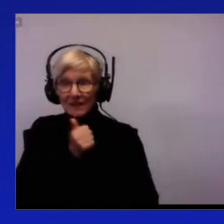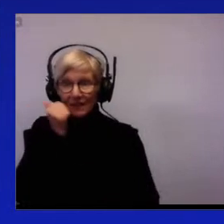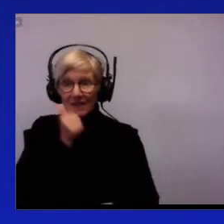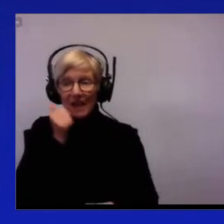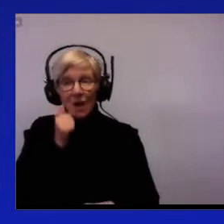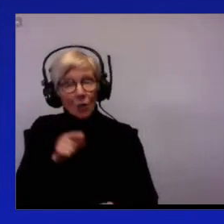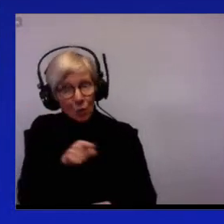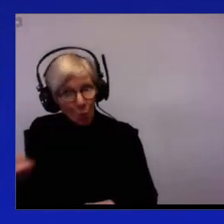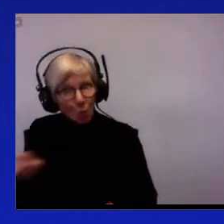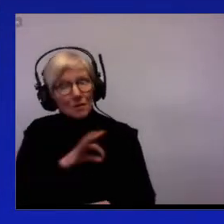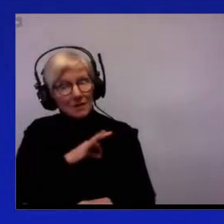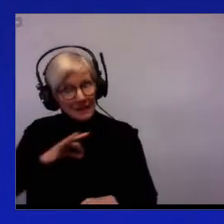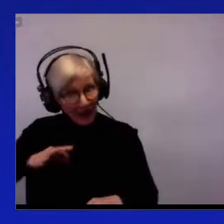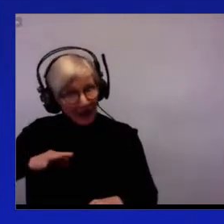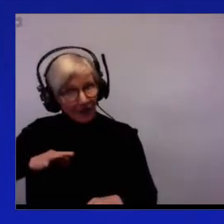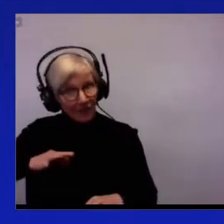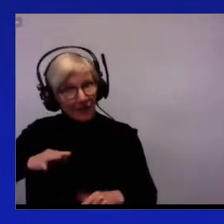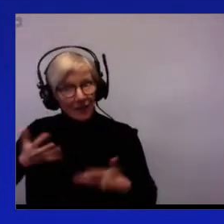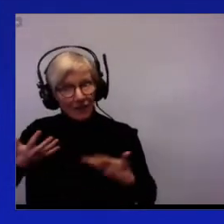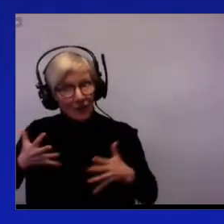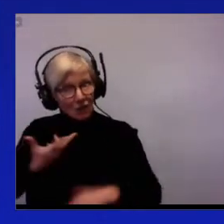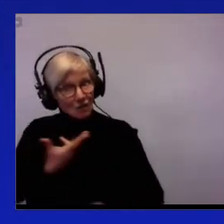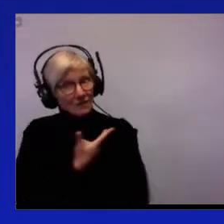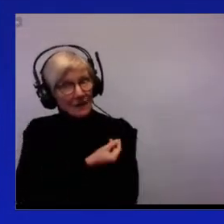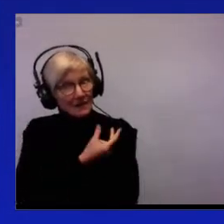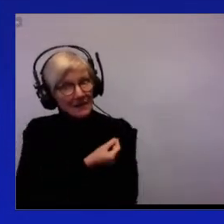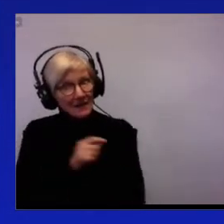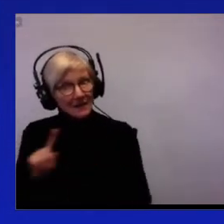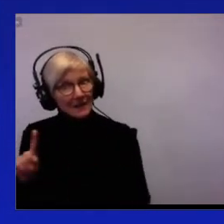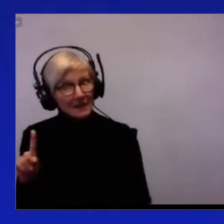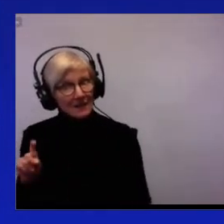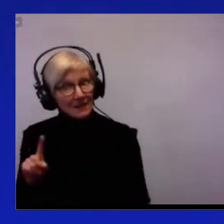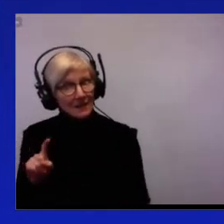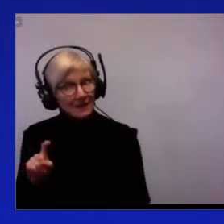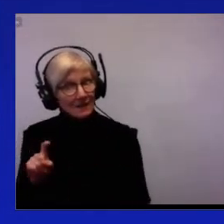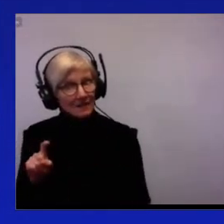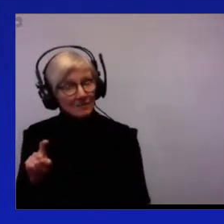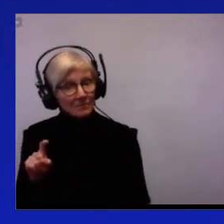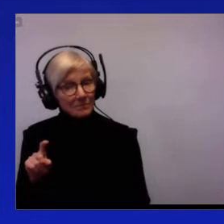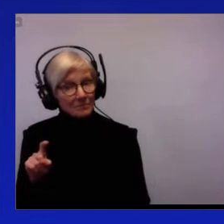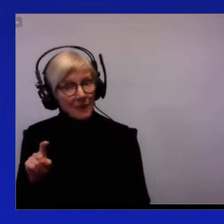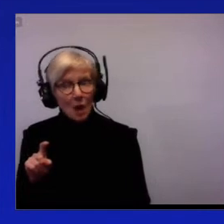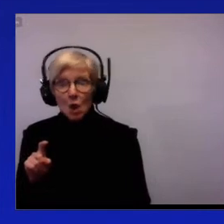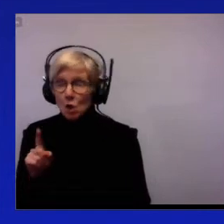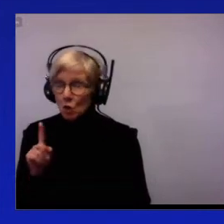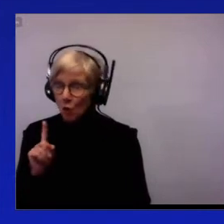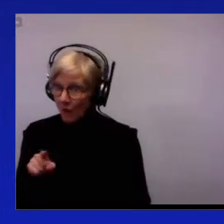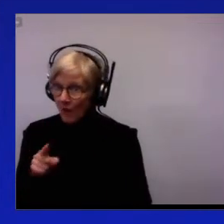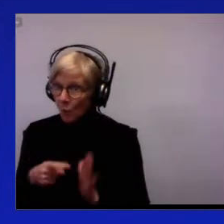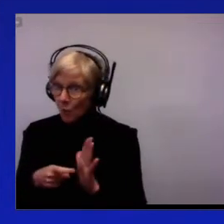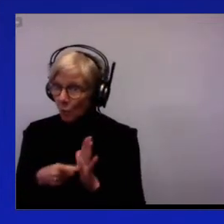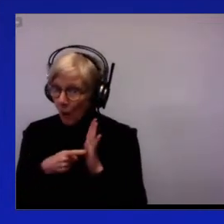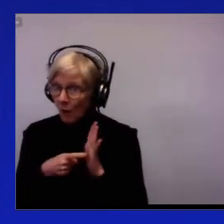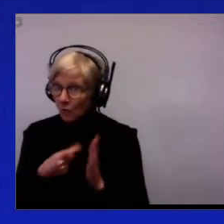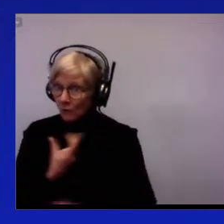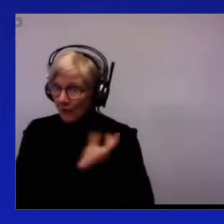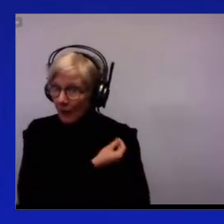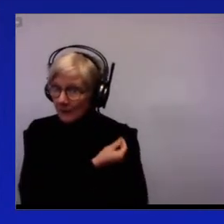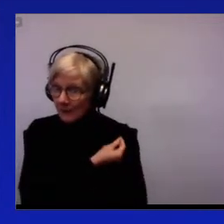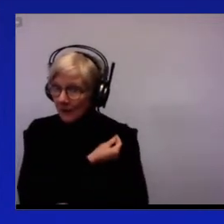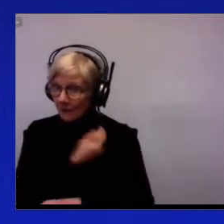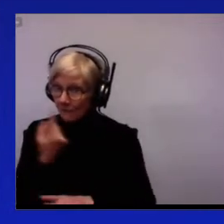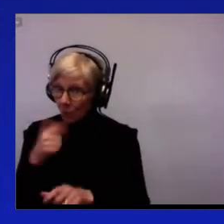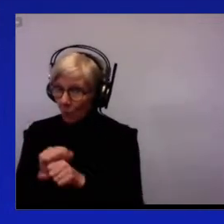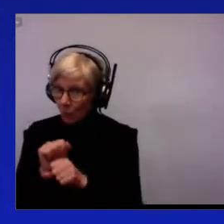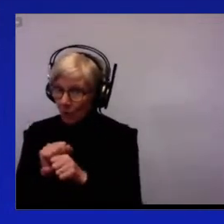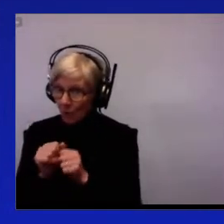basis? Have they been vaccinated? And is there a requirement that they be vaccinated in order to be working